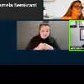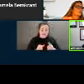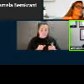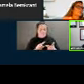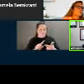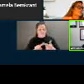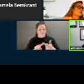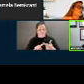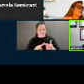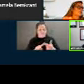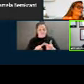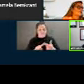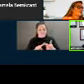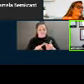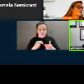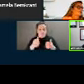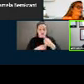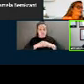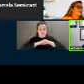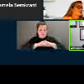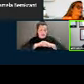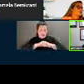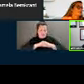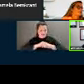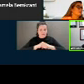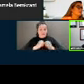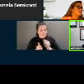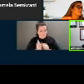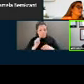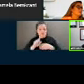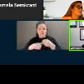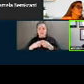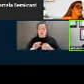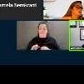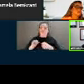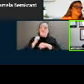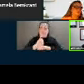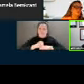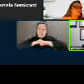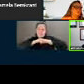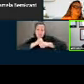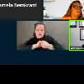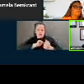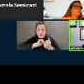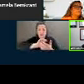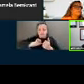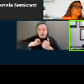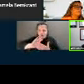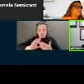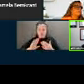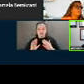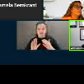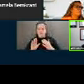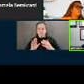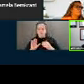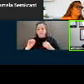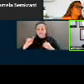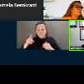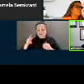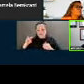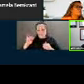Under protect, it's predominantly about implementing security measures, and Stephanie, Chief Perry, and others captured some of